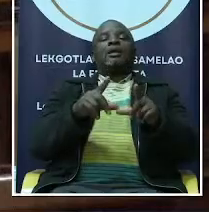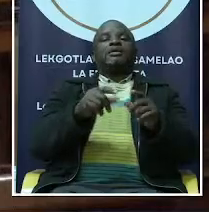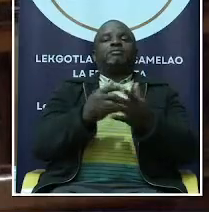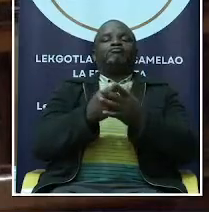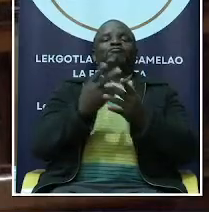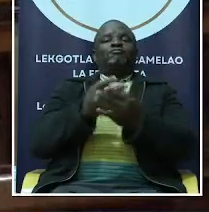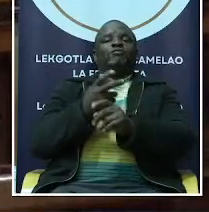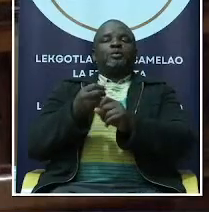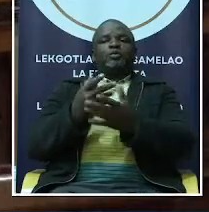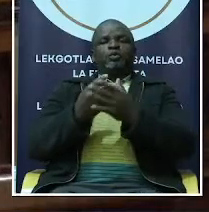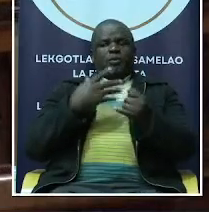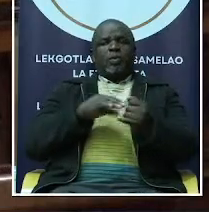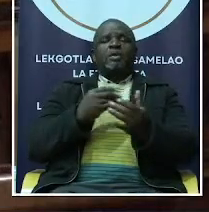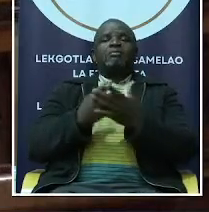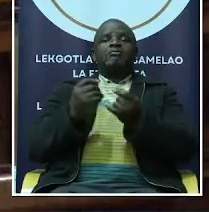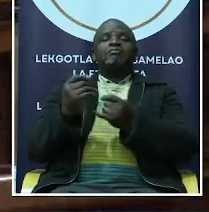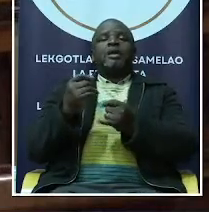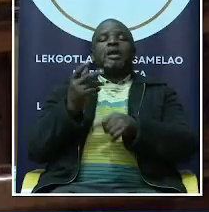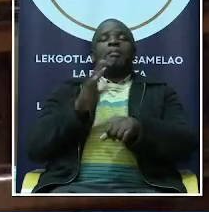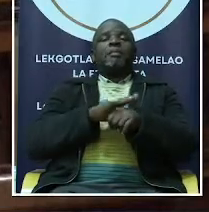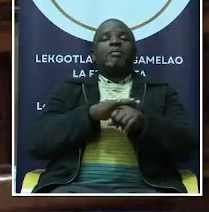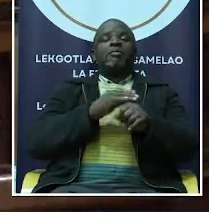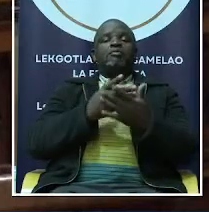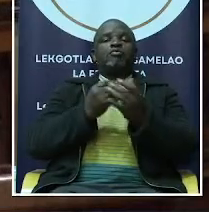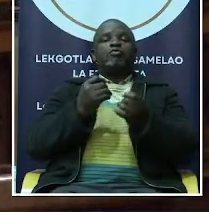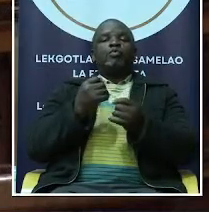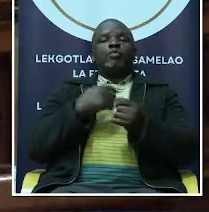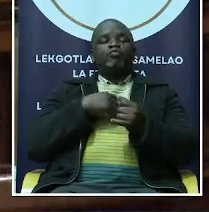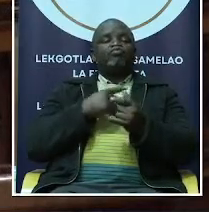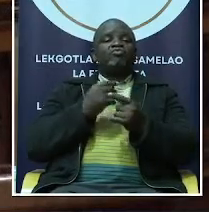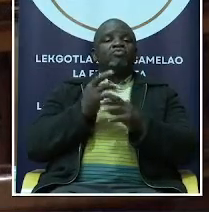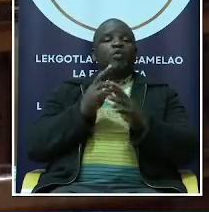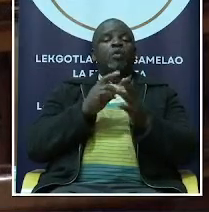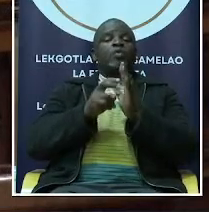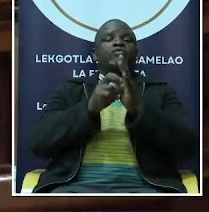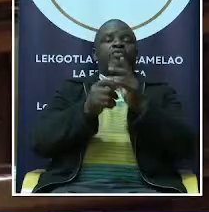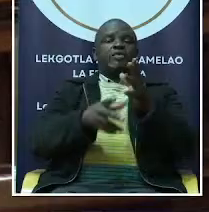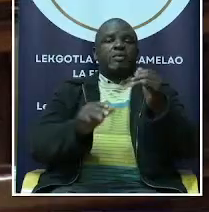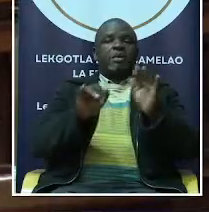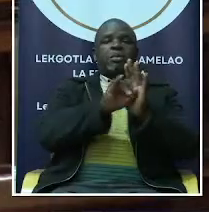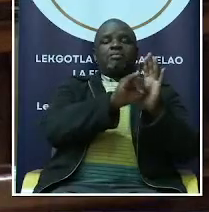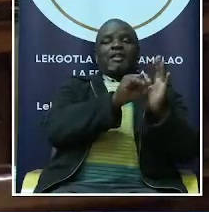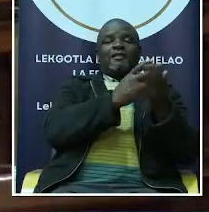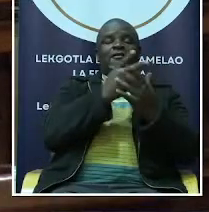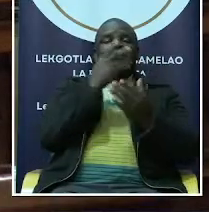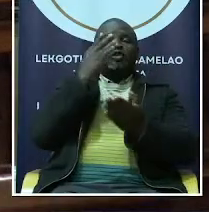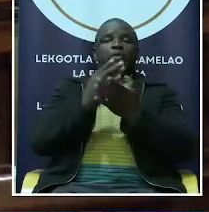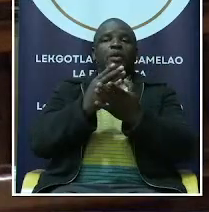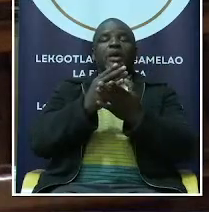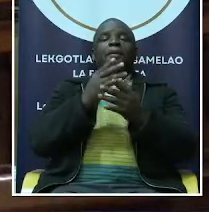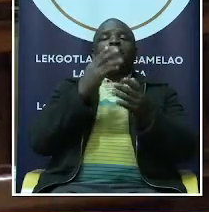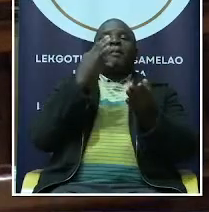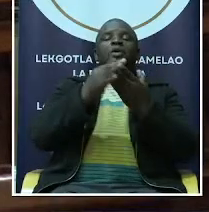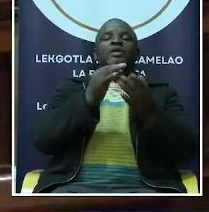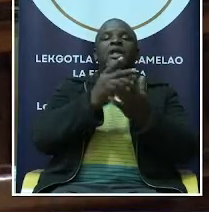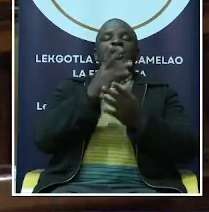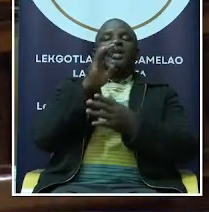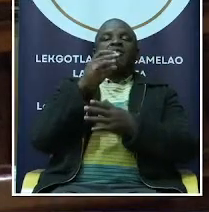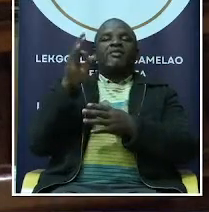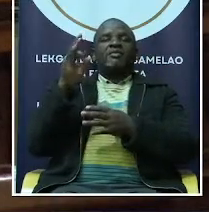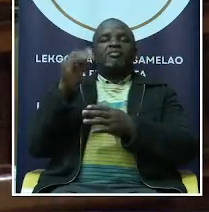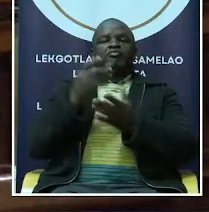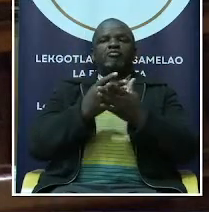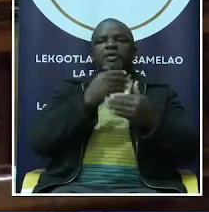request that stricter measures are taken to ensure that what was proposed by the EFF does not continue happening, where we